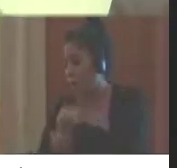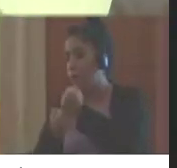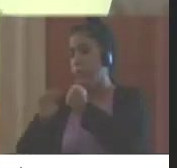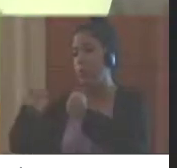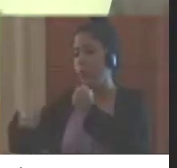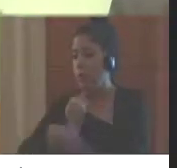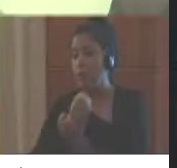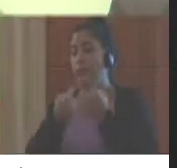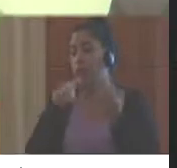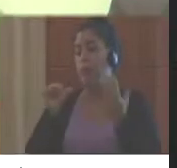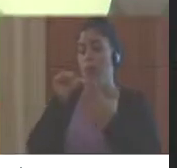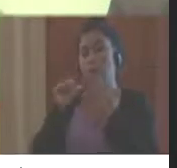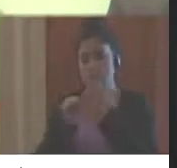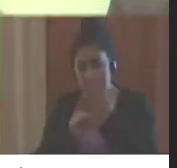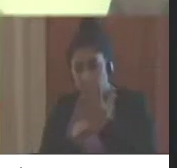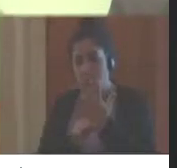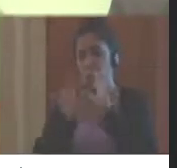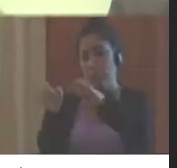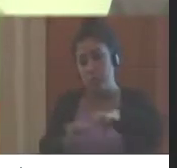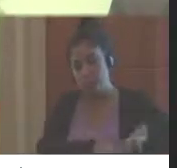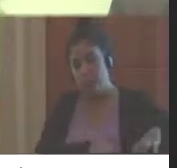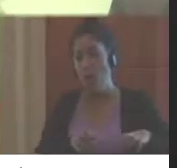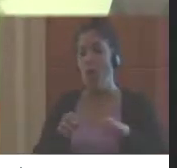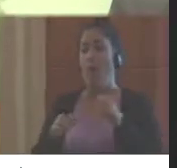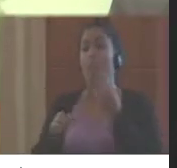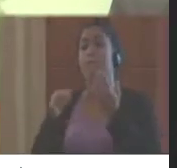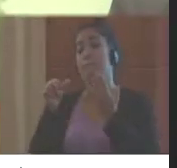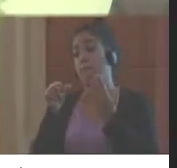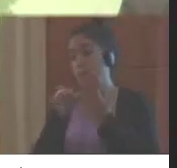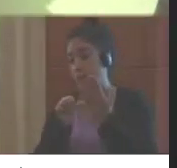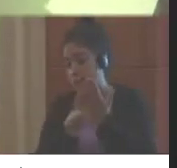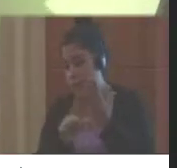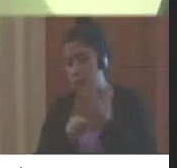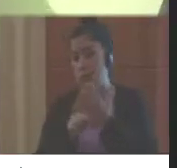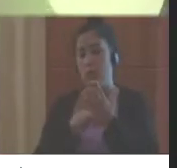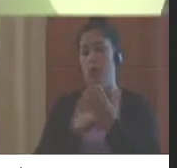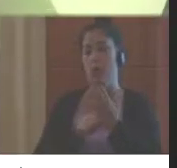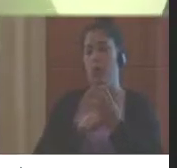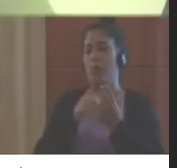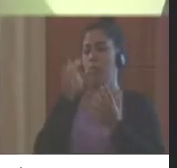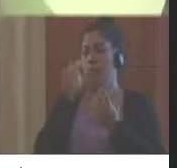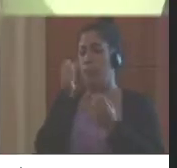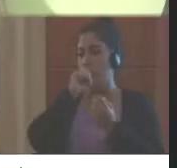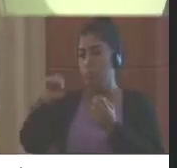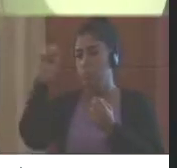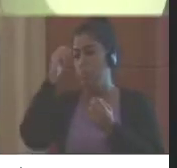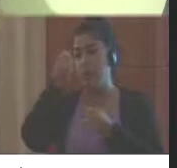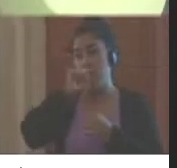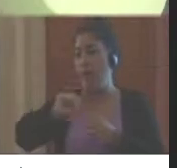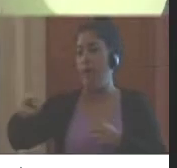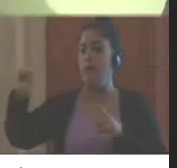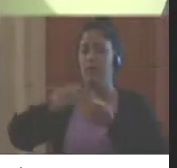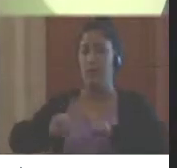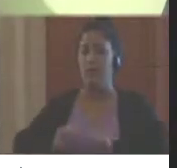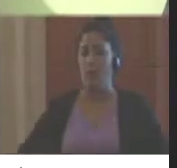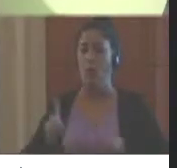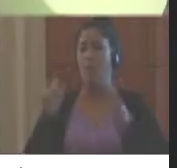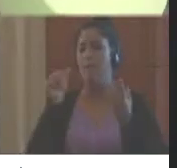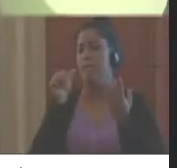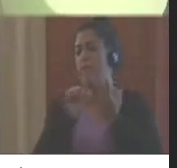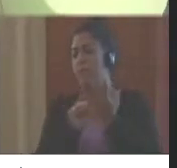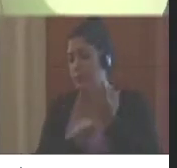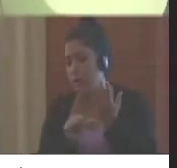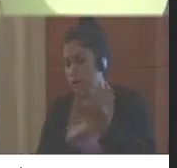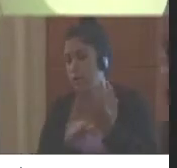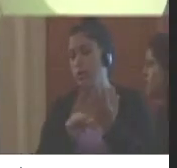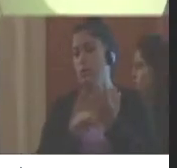sectors, such as the ministries, for example, of agriculture, infrastructure, tourism, can be involved? And this is for you, even